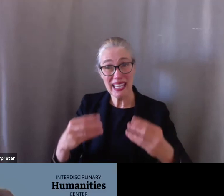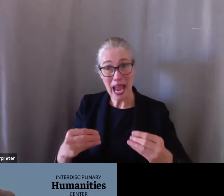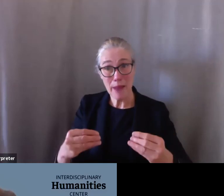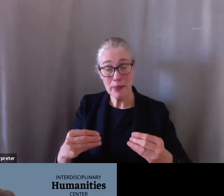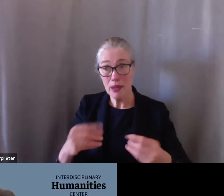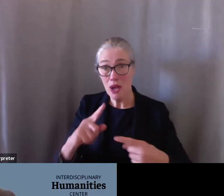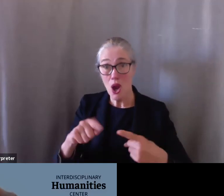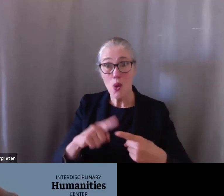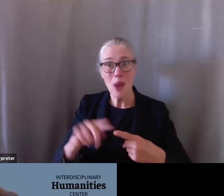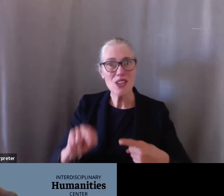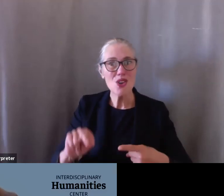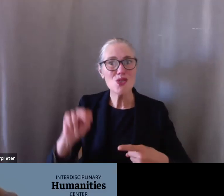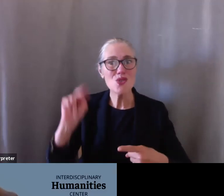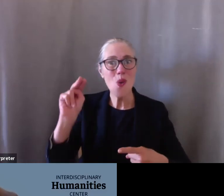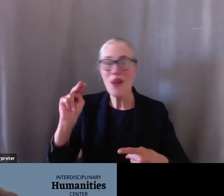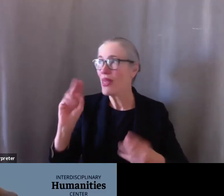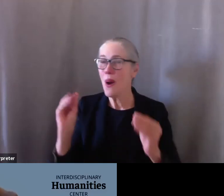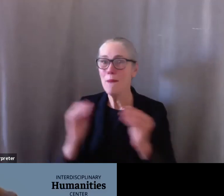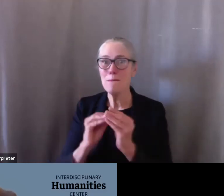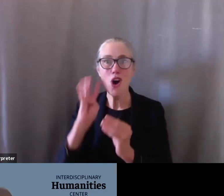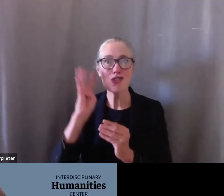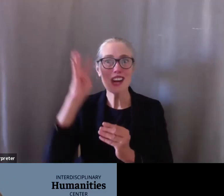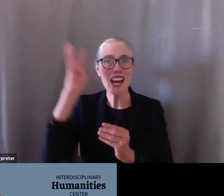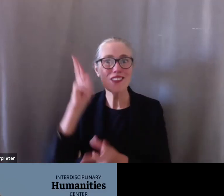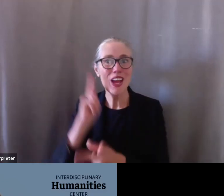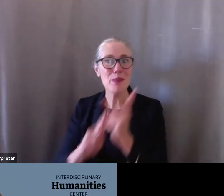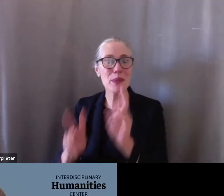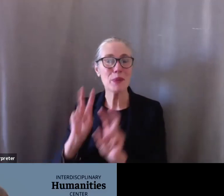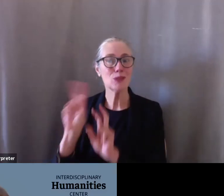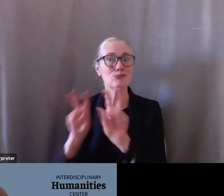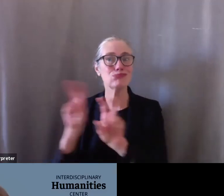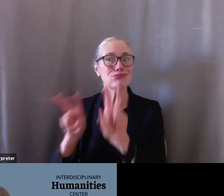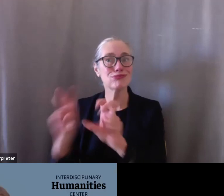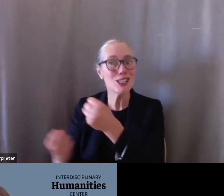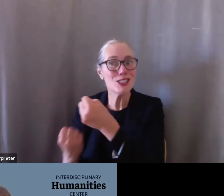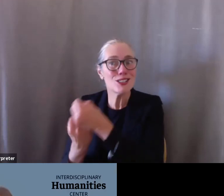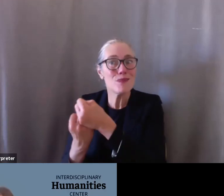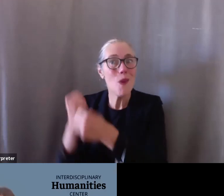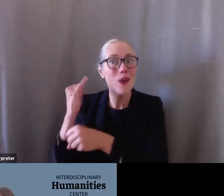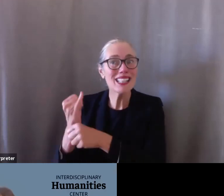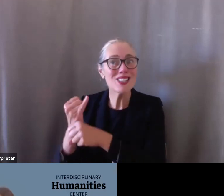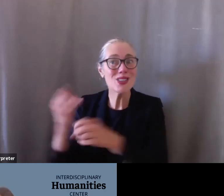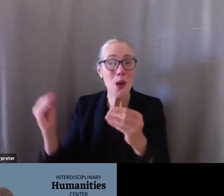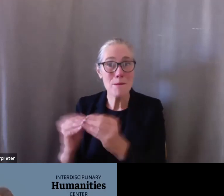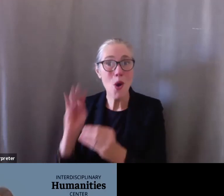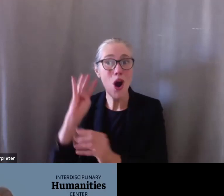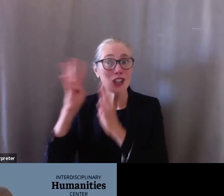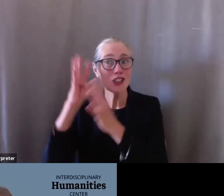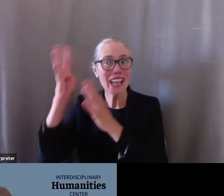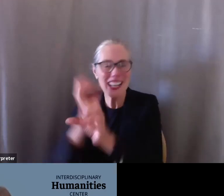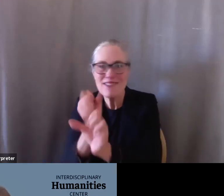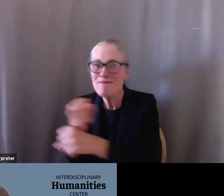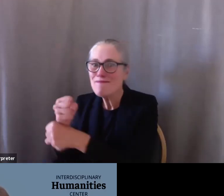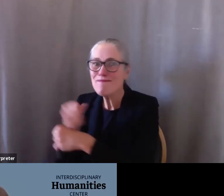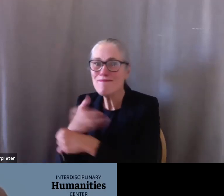education. And one of the things that Northerners did is that they were willing to tax themselves for